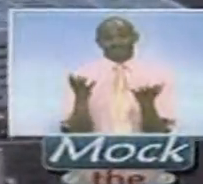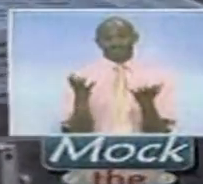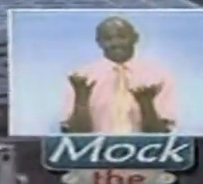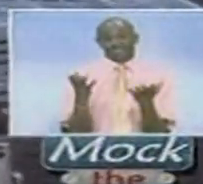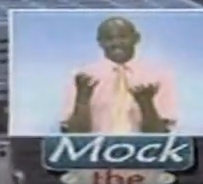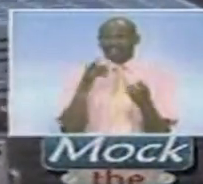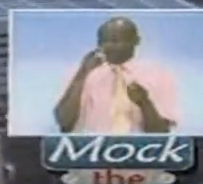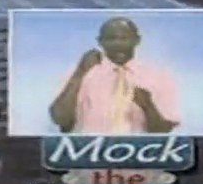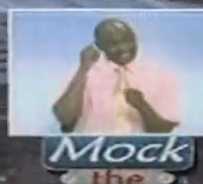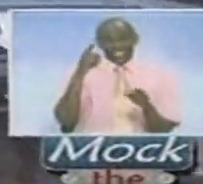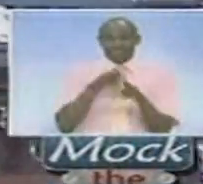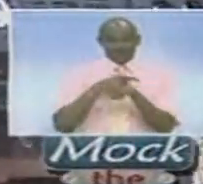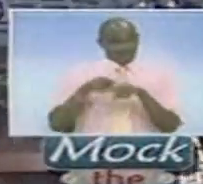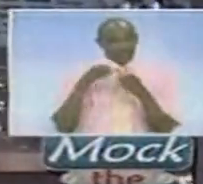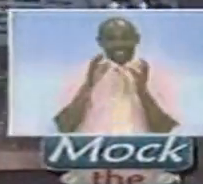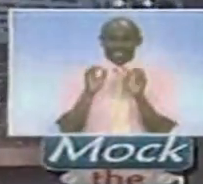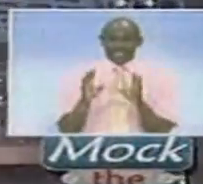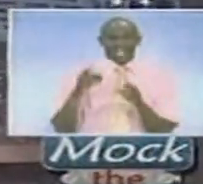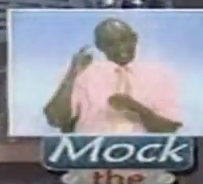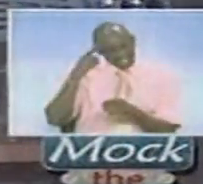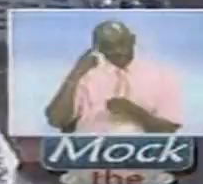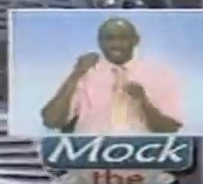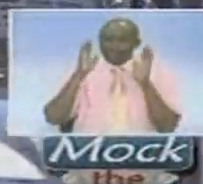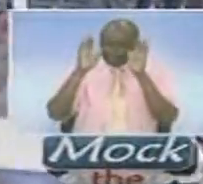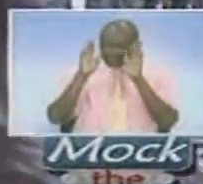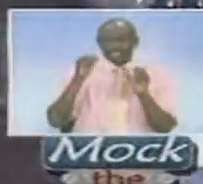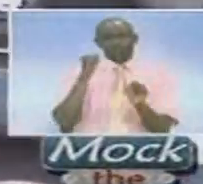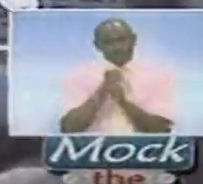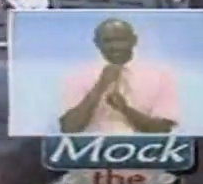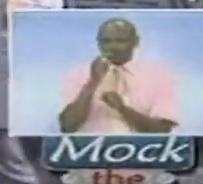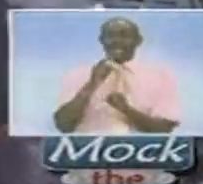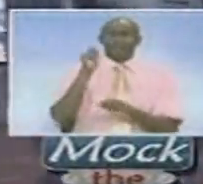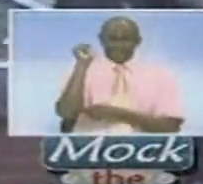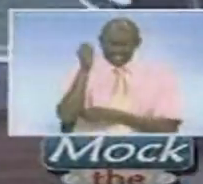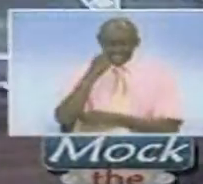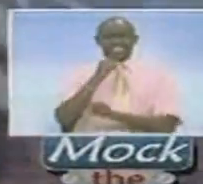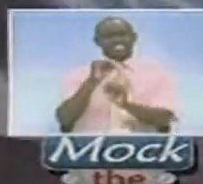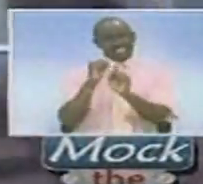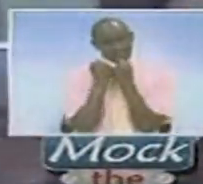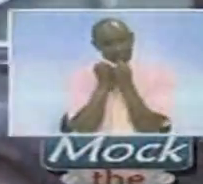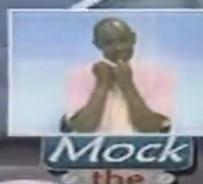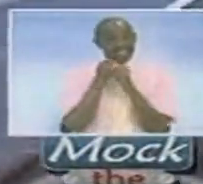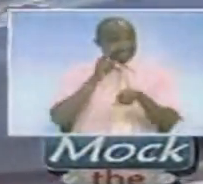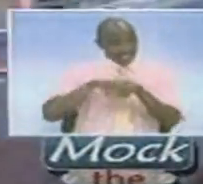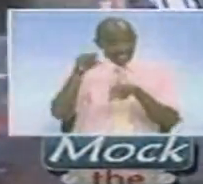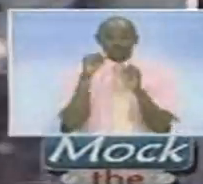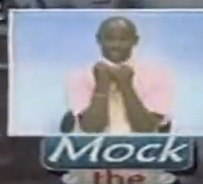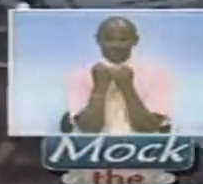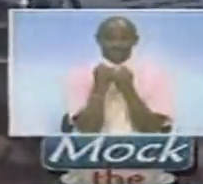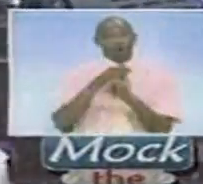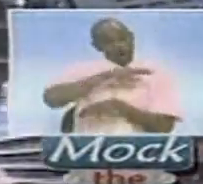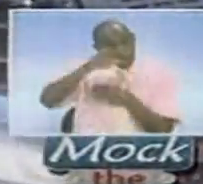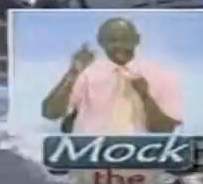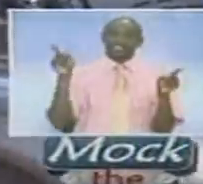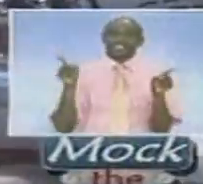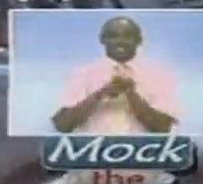Don't get me wrong though, I believe it's of utmost importance to ensure that our president is safe, and now that he is, we should